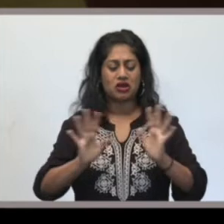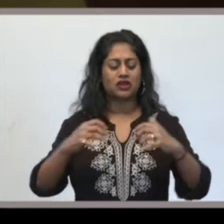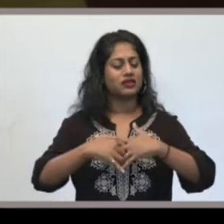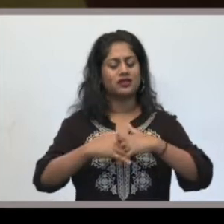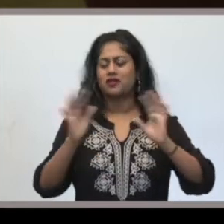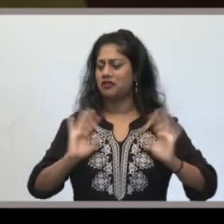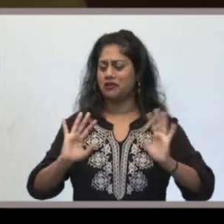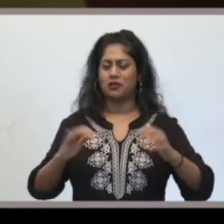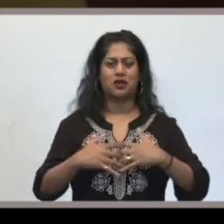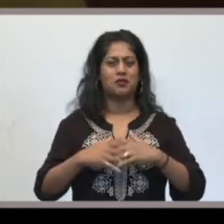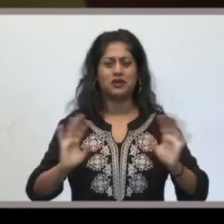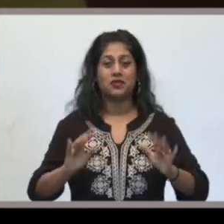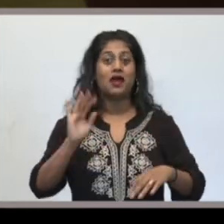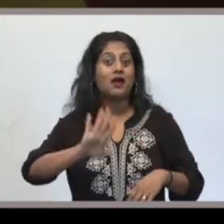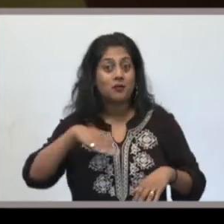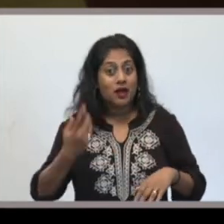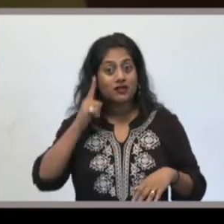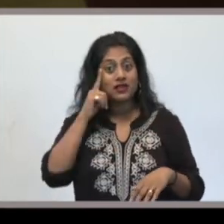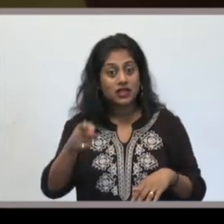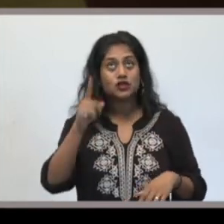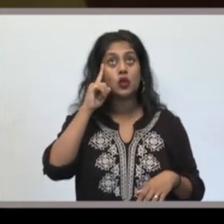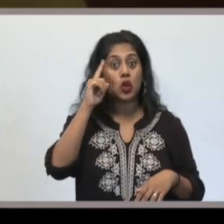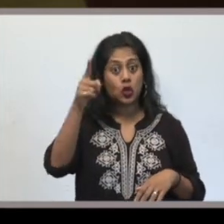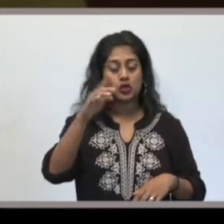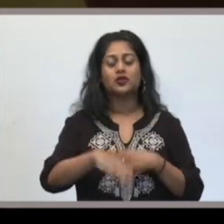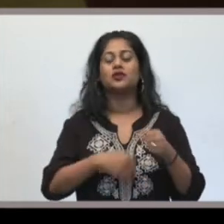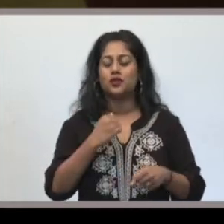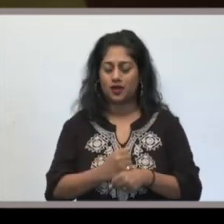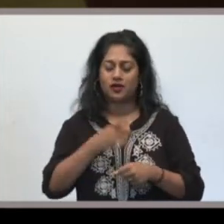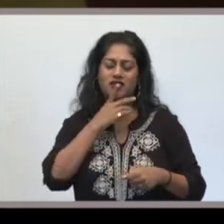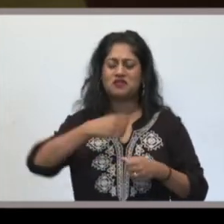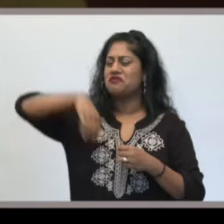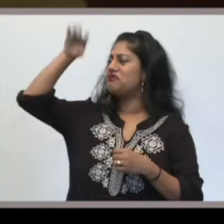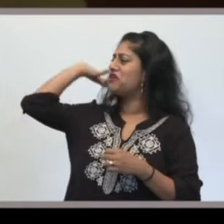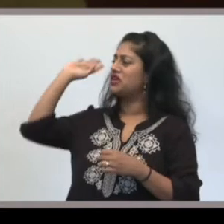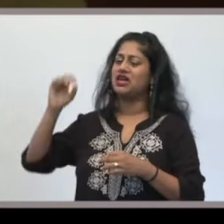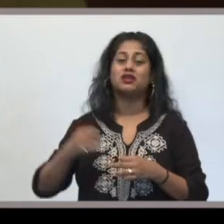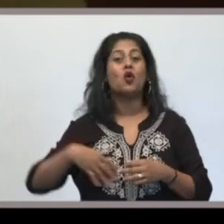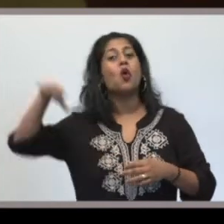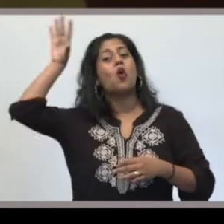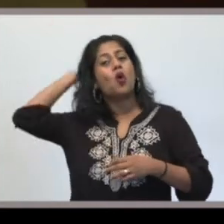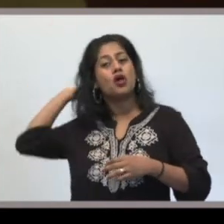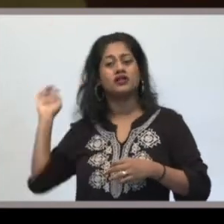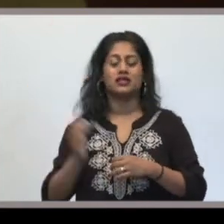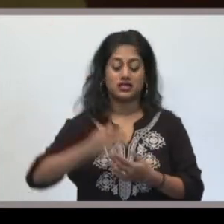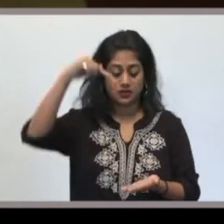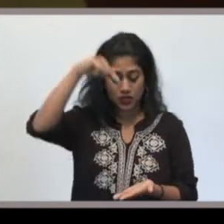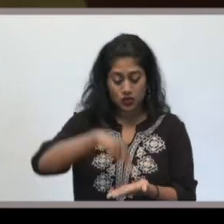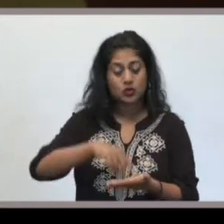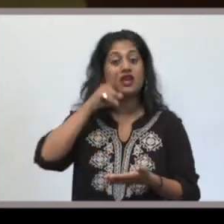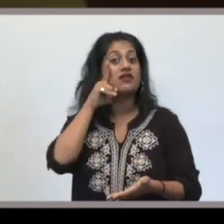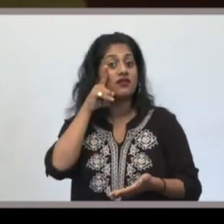Isaiah 43, verses 18 and 19 say this: Forget the former things, do not dwell on the